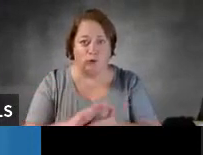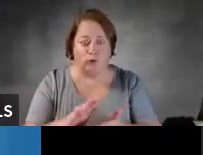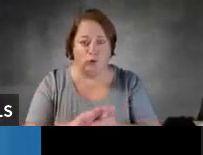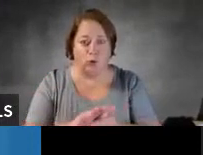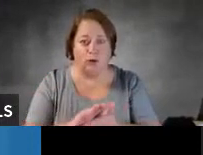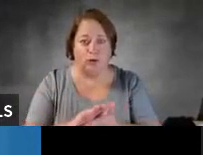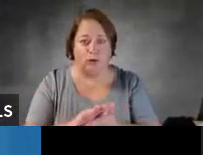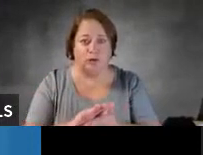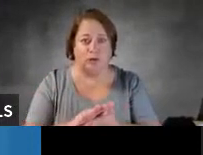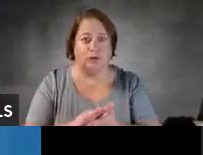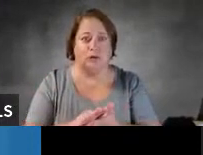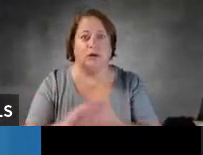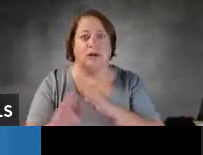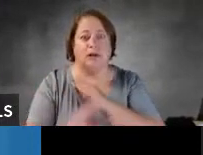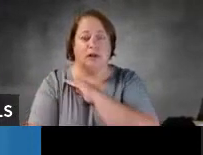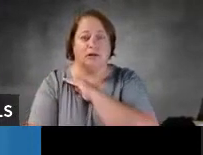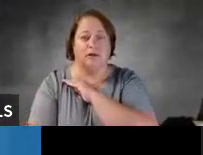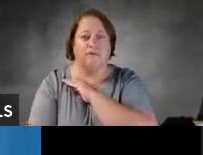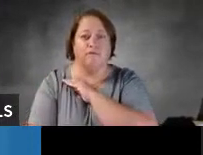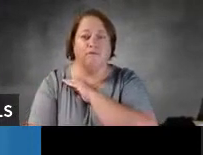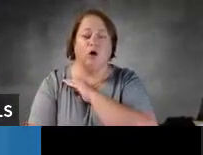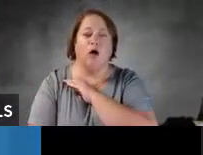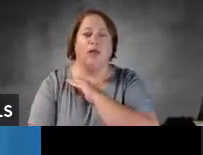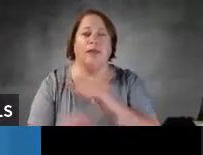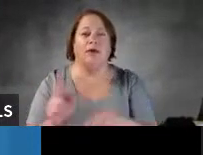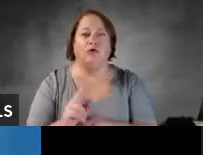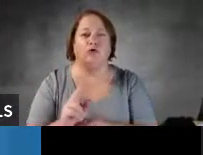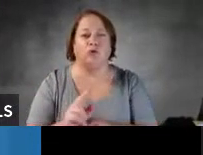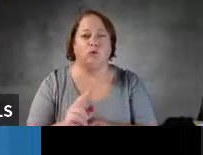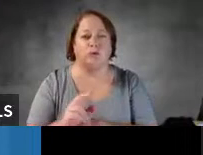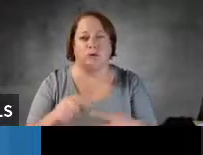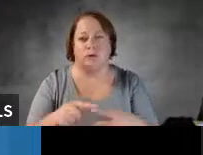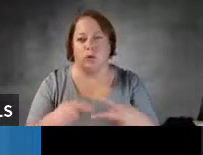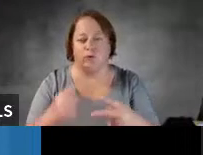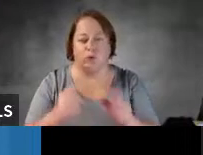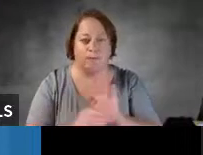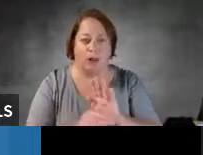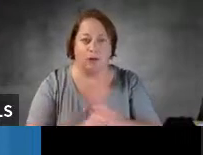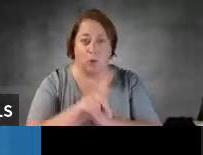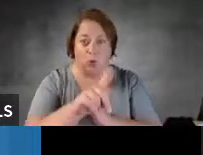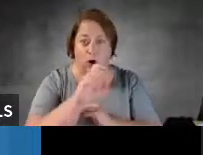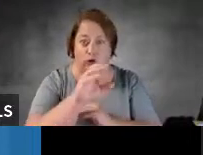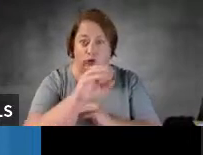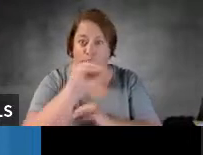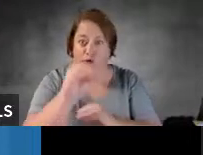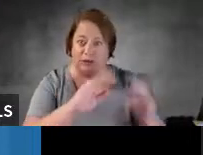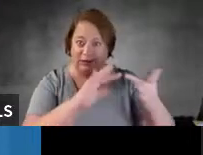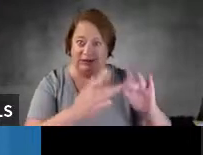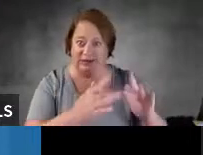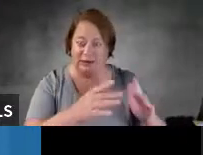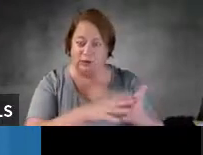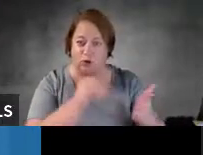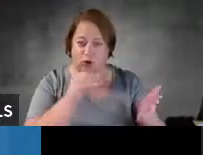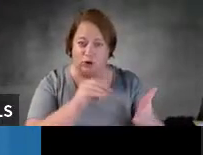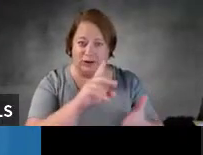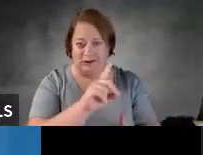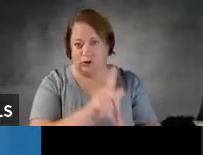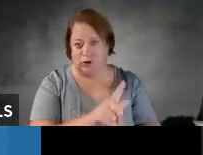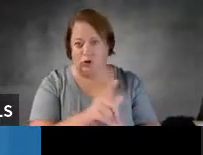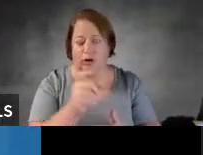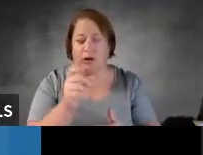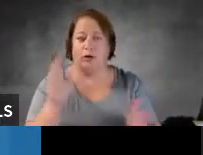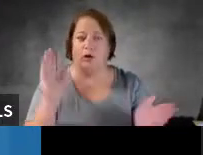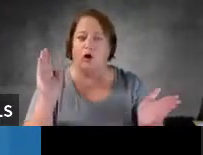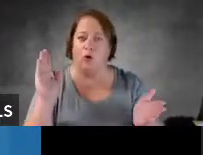as they opened this fall, and they used one of two models, 100% distance learning and or reduced